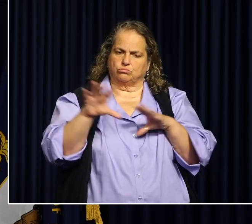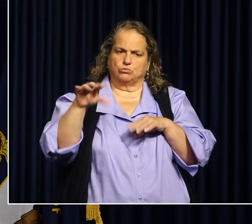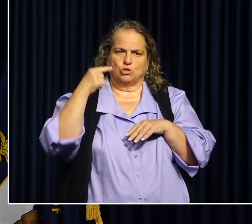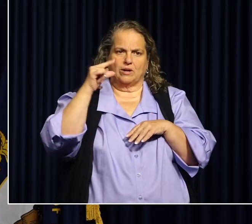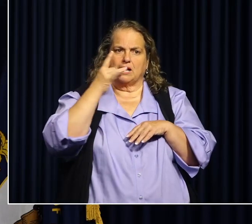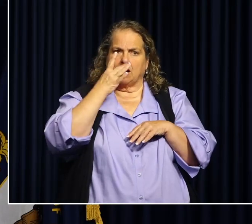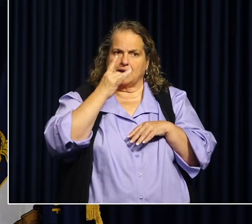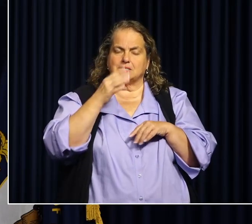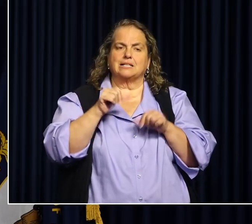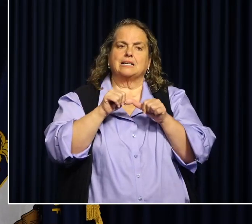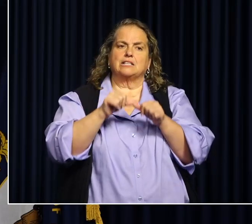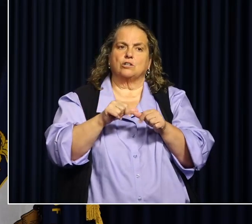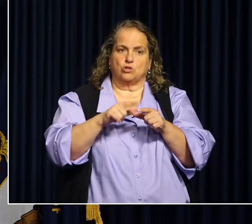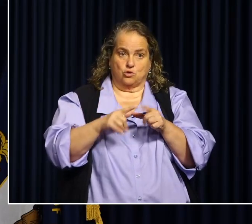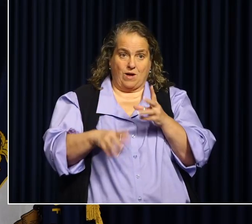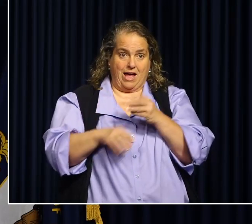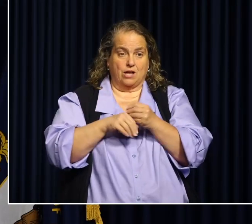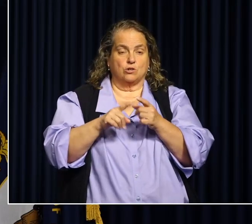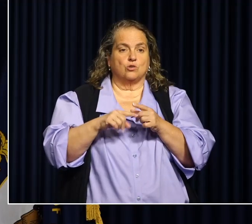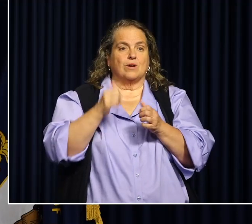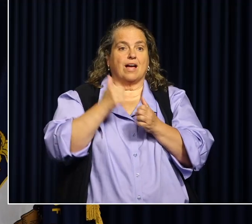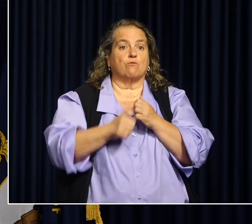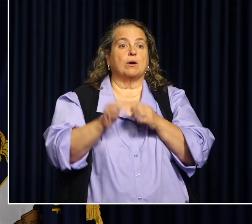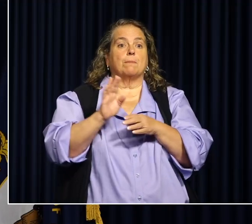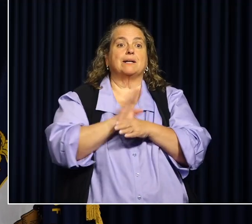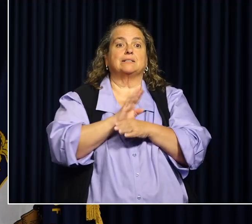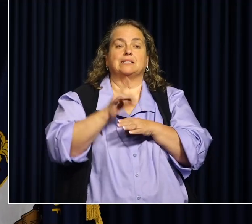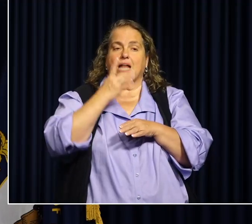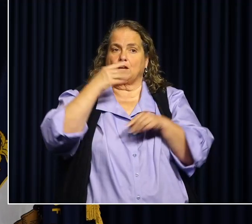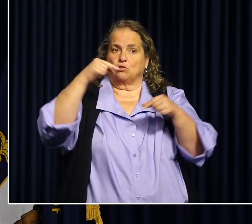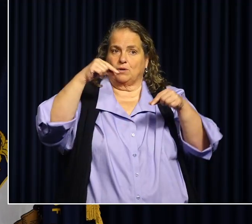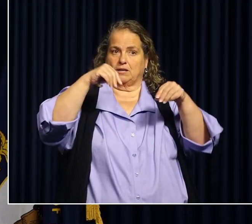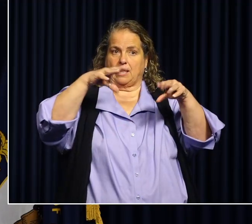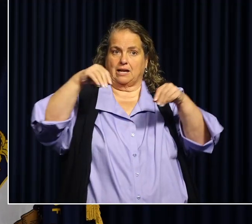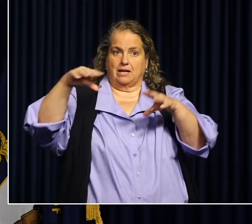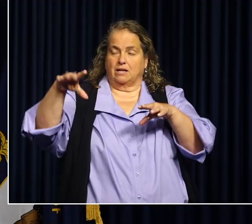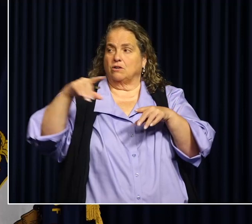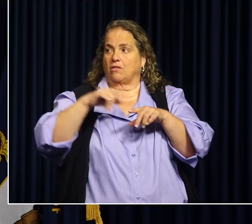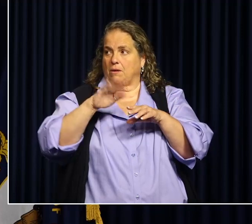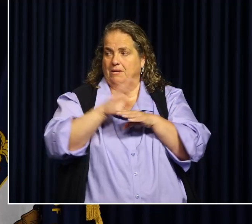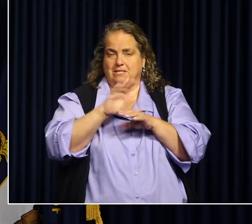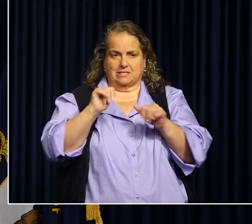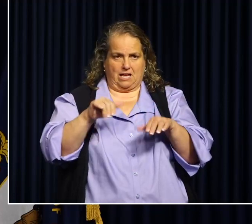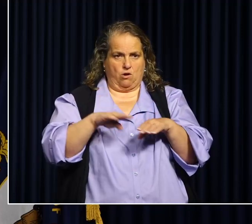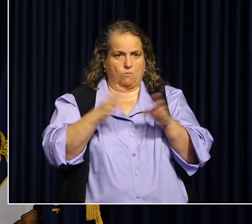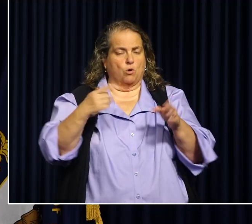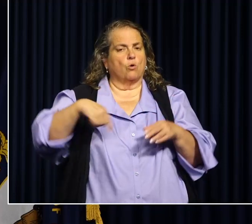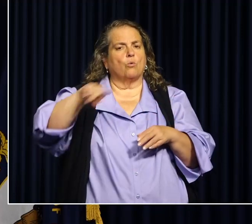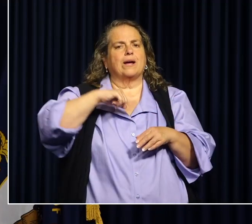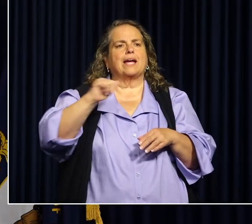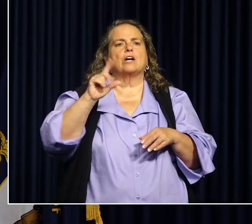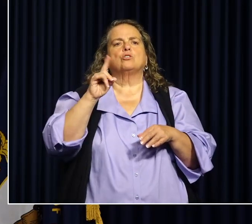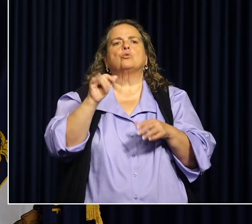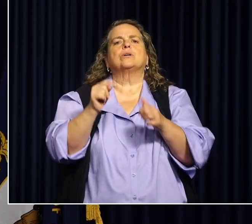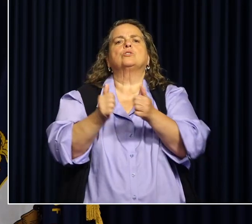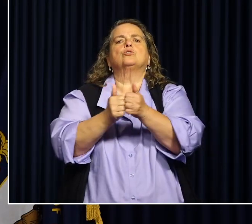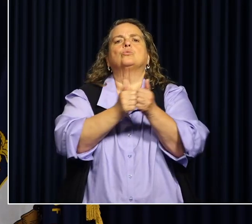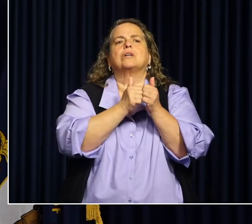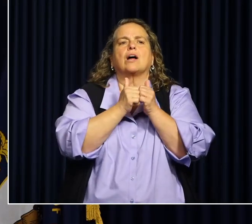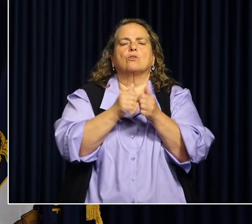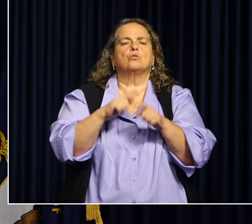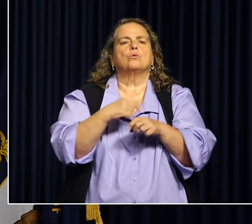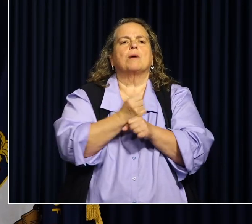Let's continue to add them to every business that reopens. It's just a little something that we can do together to make sure that we